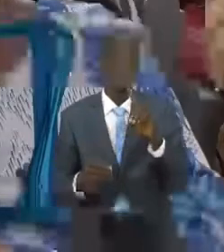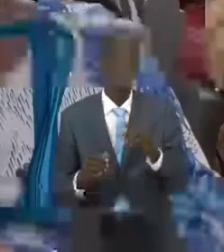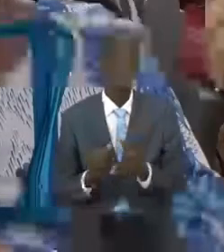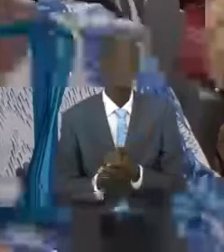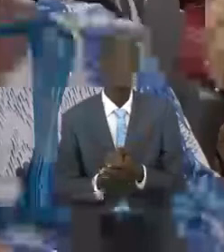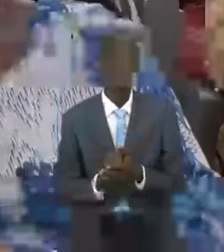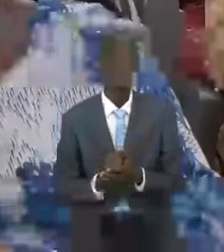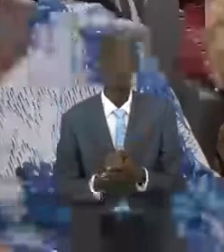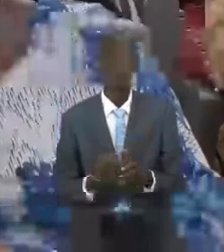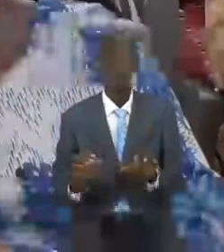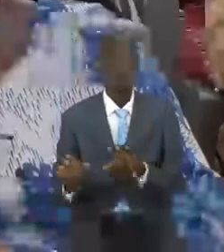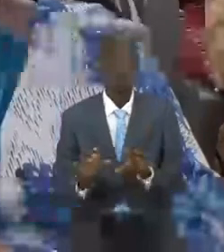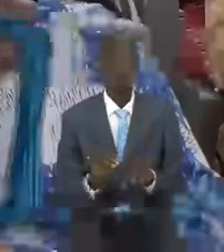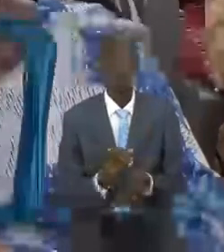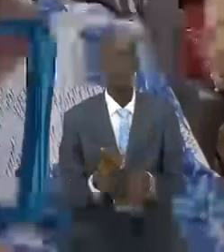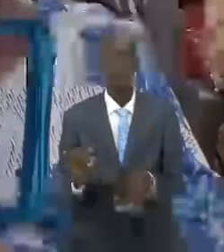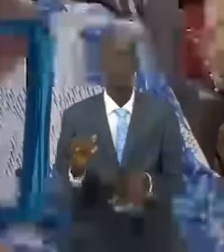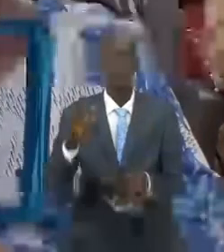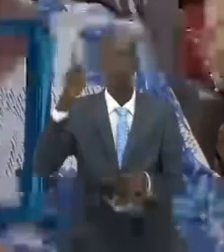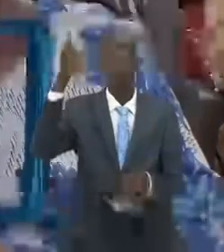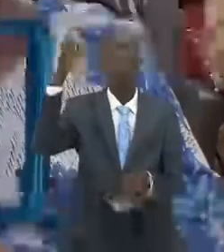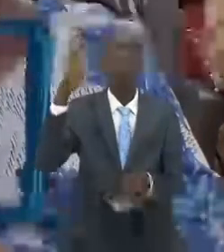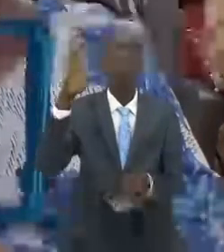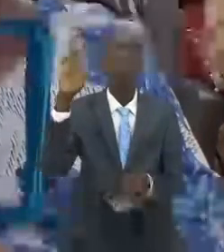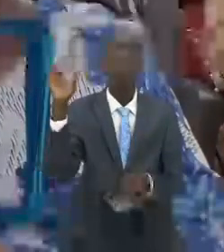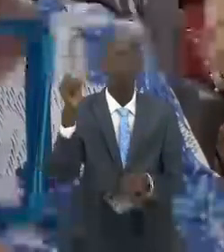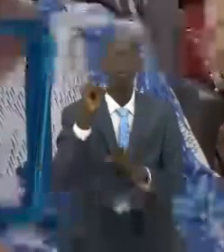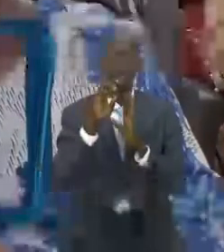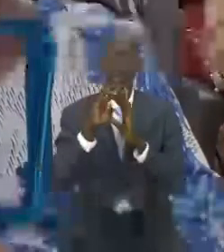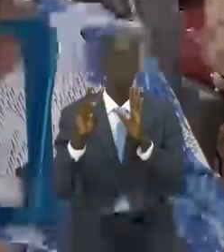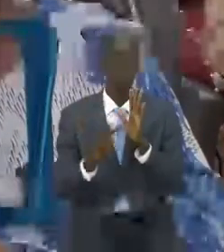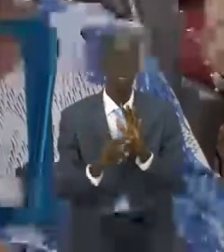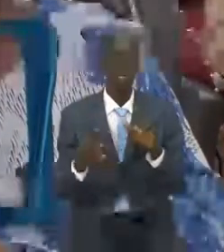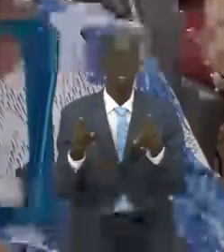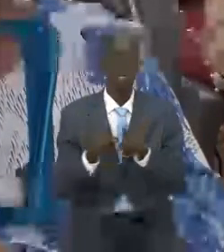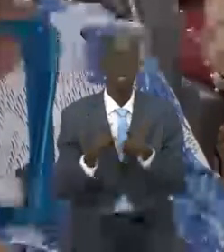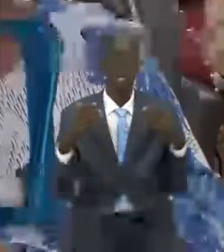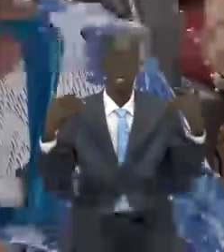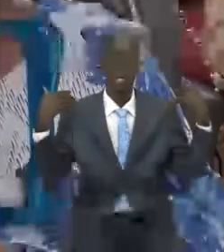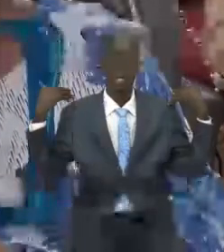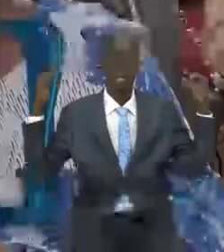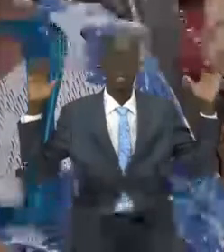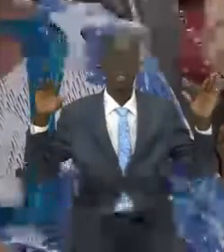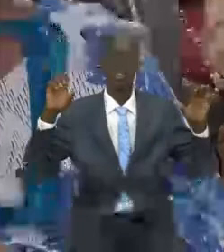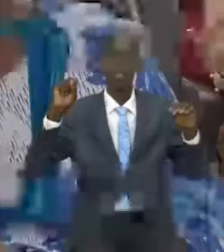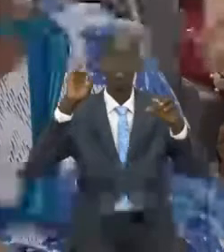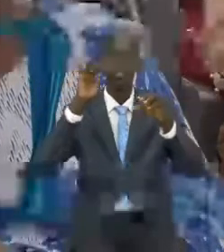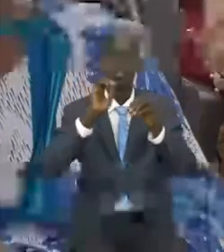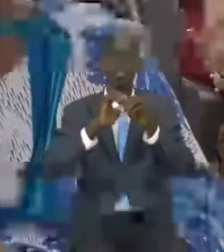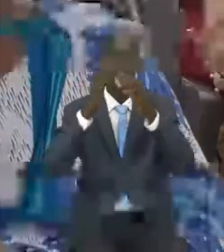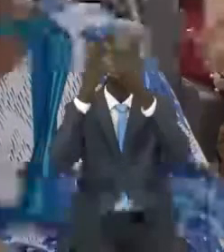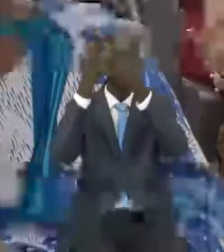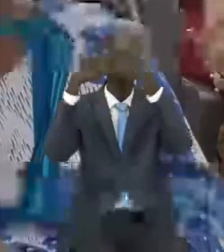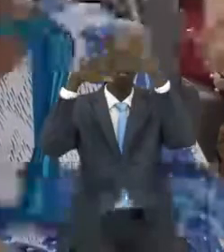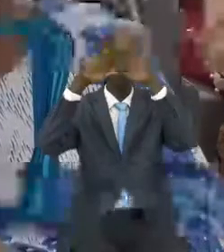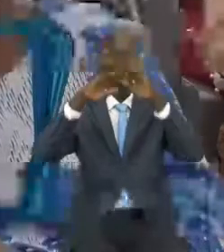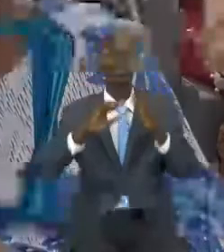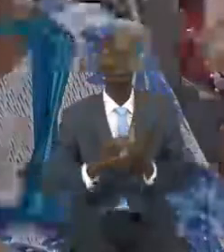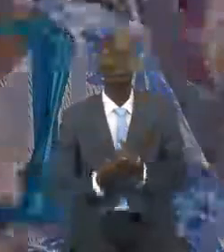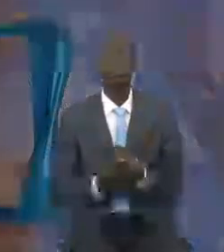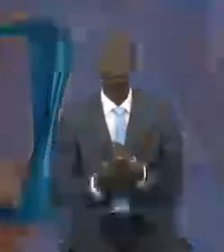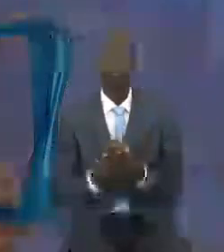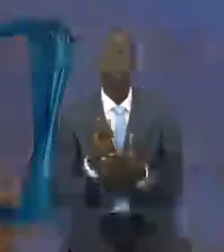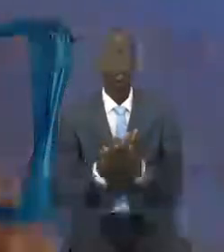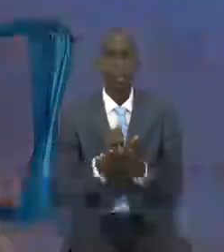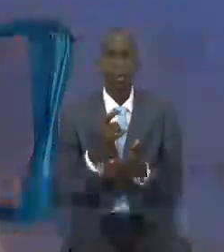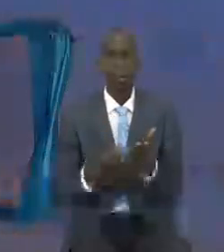is doing God's will like angels in heaven. That's what we